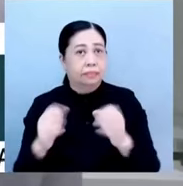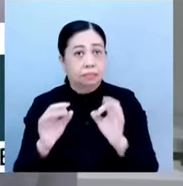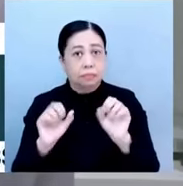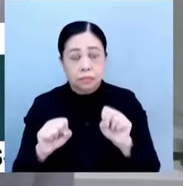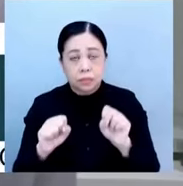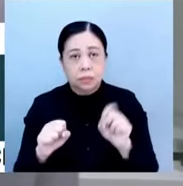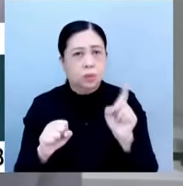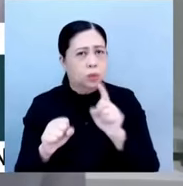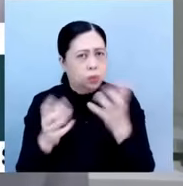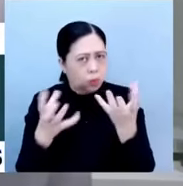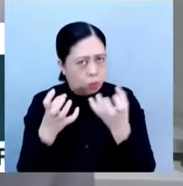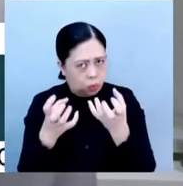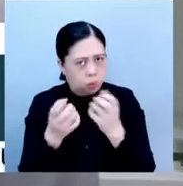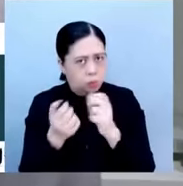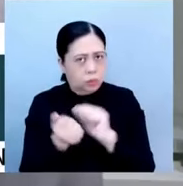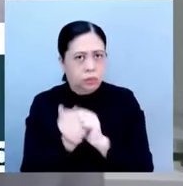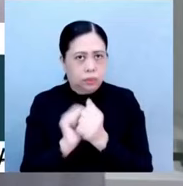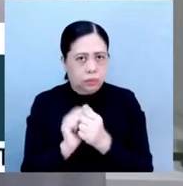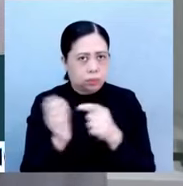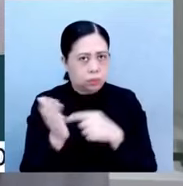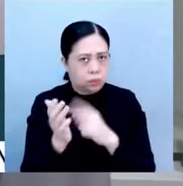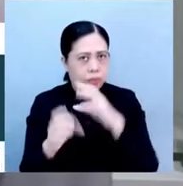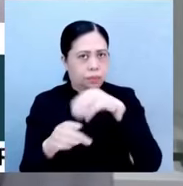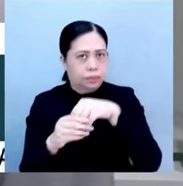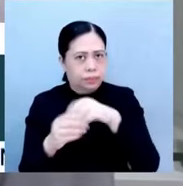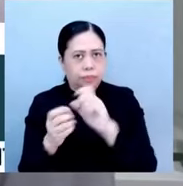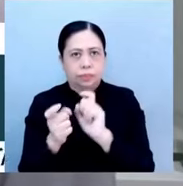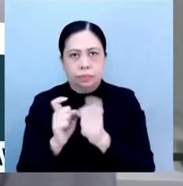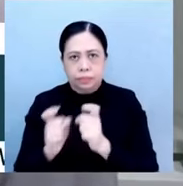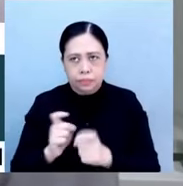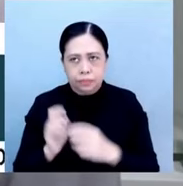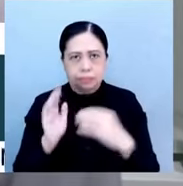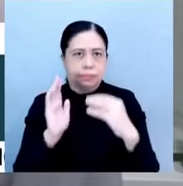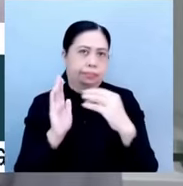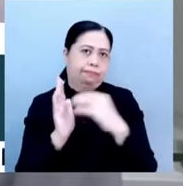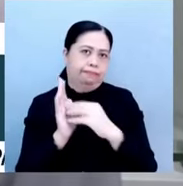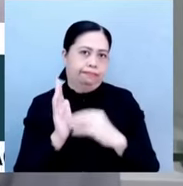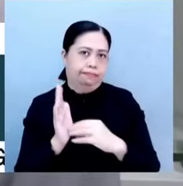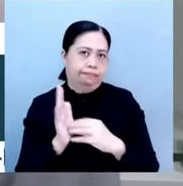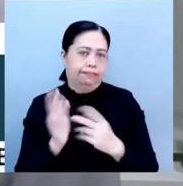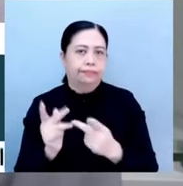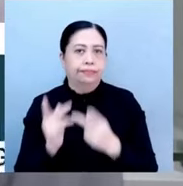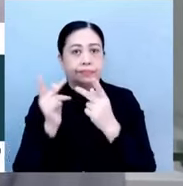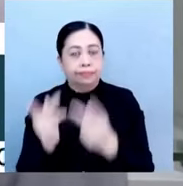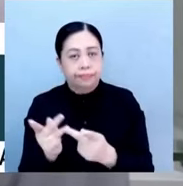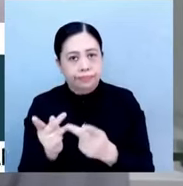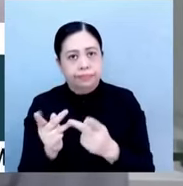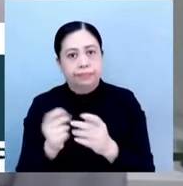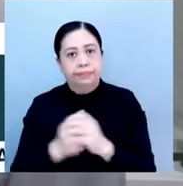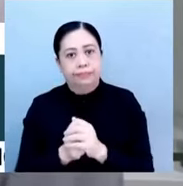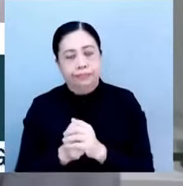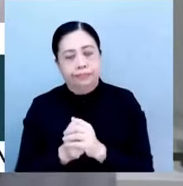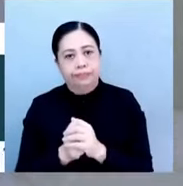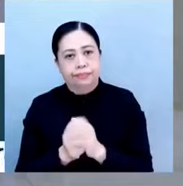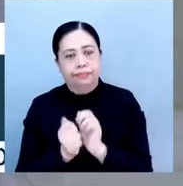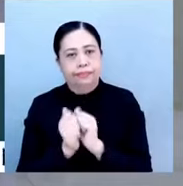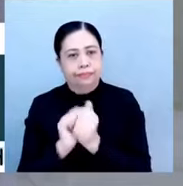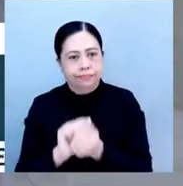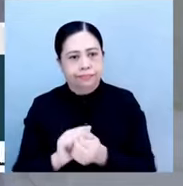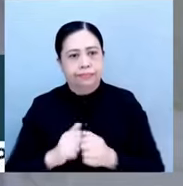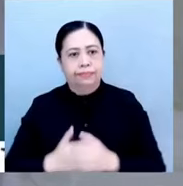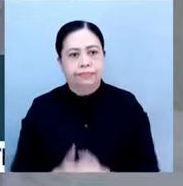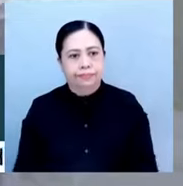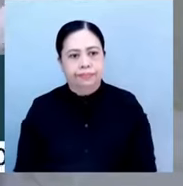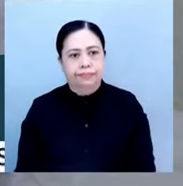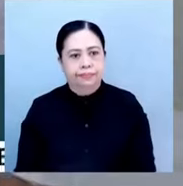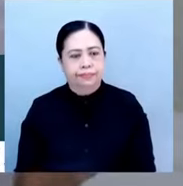ba gusto ninyong isama doon sa mga proposed na ipopropose na mga amendments? This is